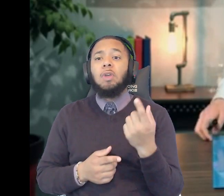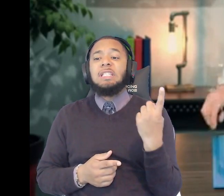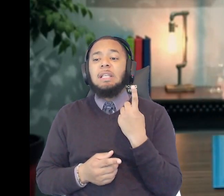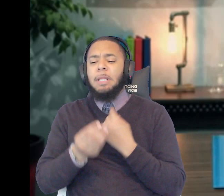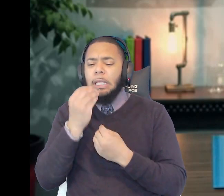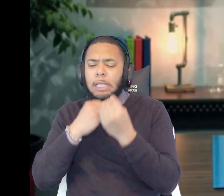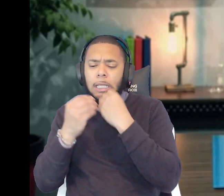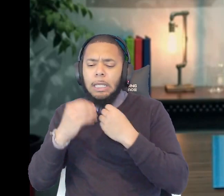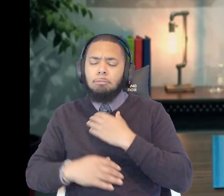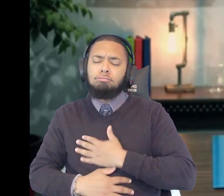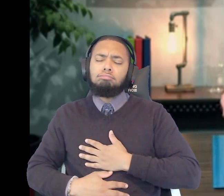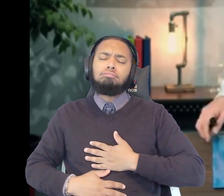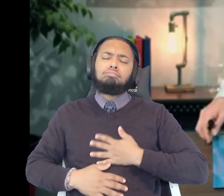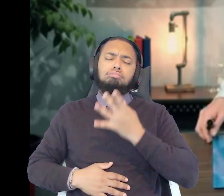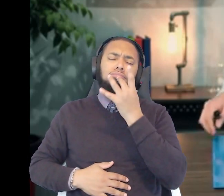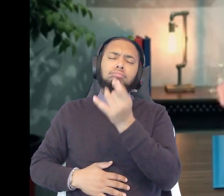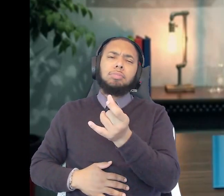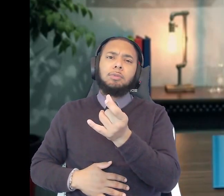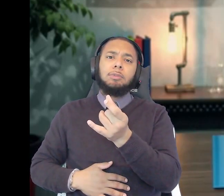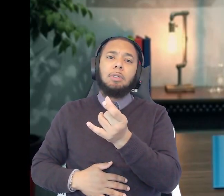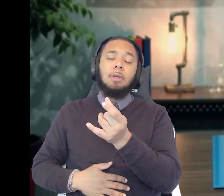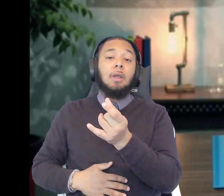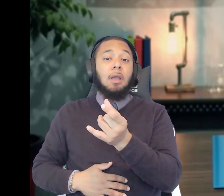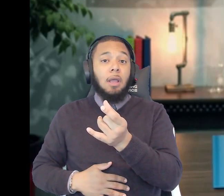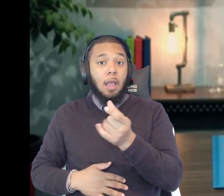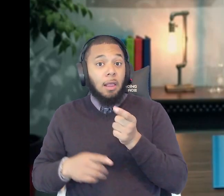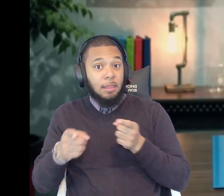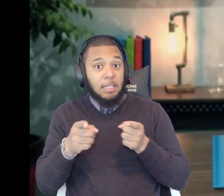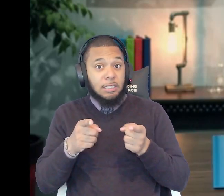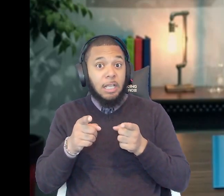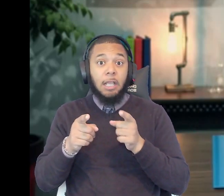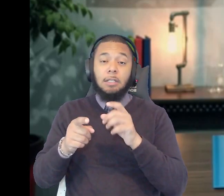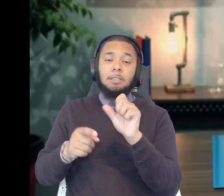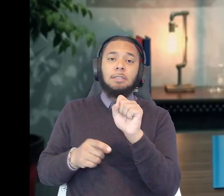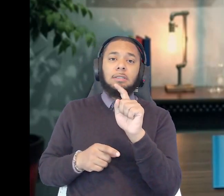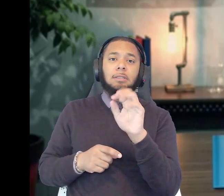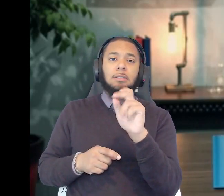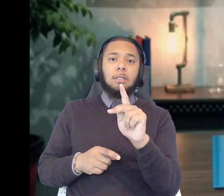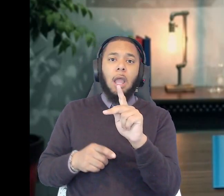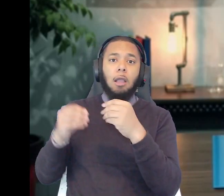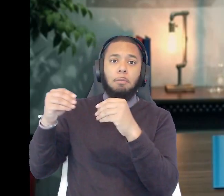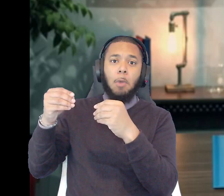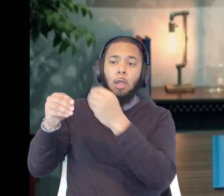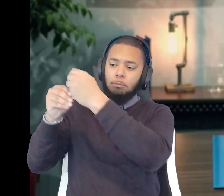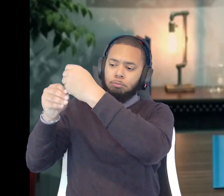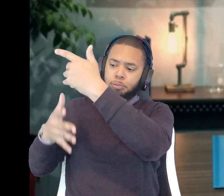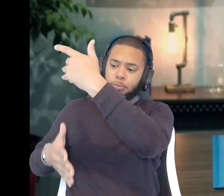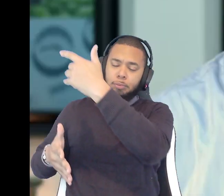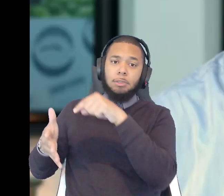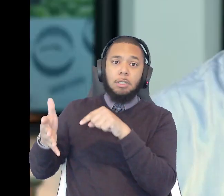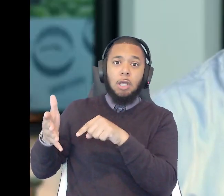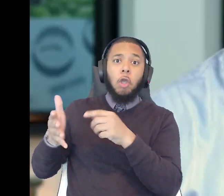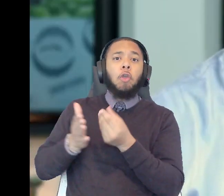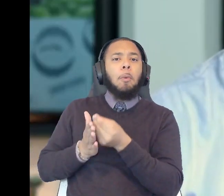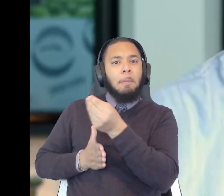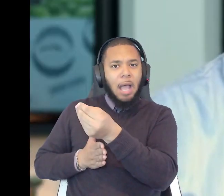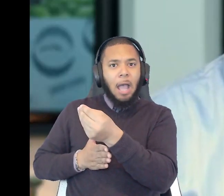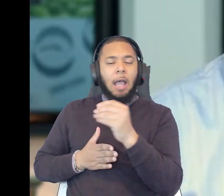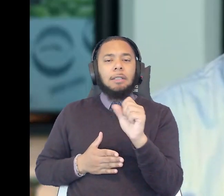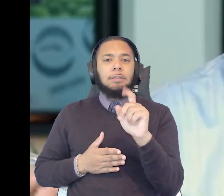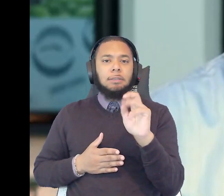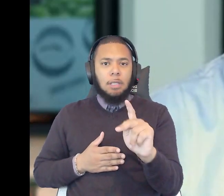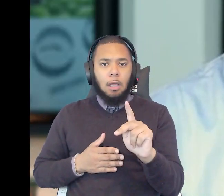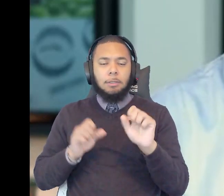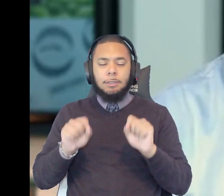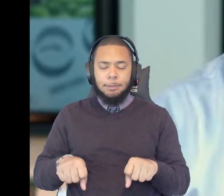really enjoy. You can probably go on the stock market and buy a very small ownership share of that company. Another word